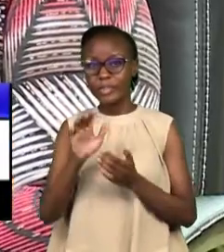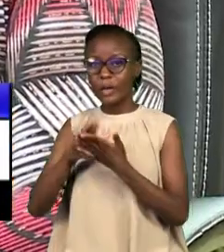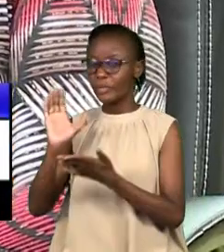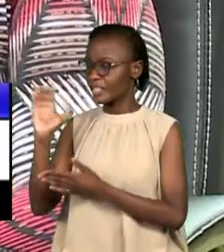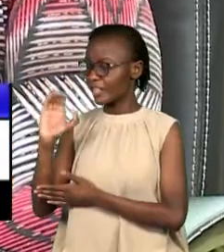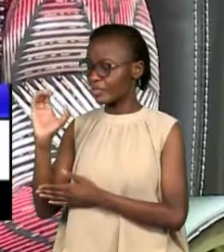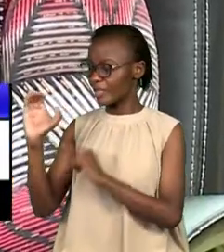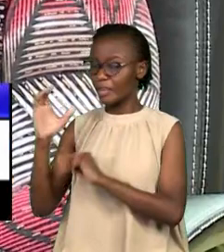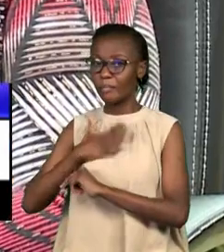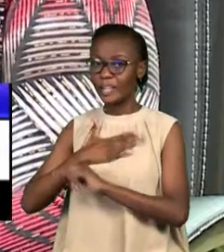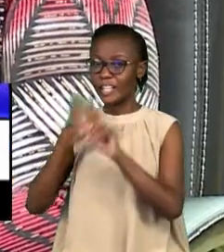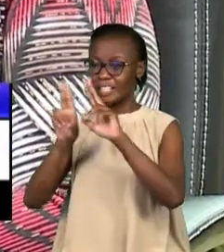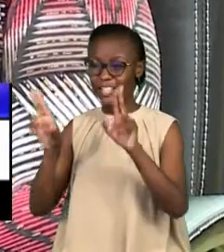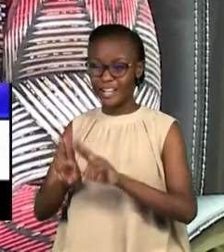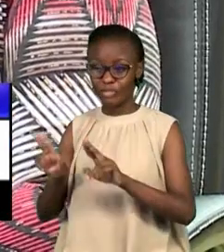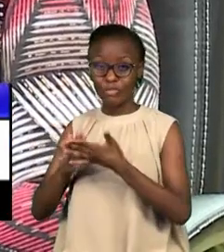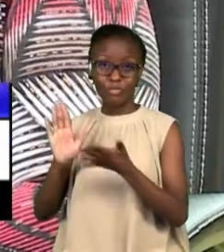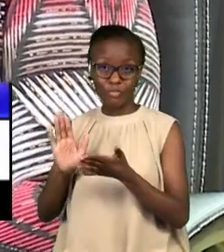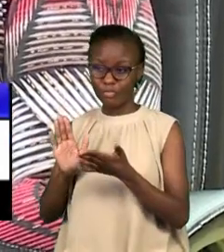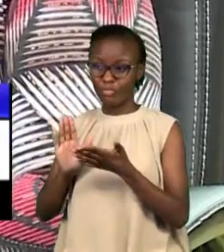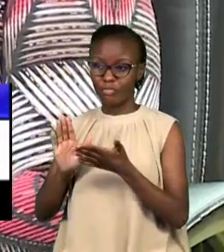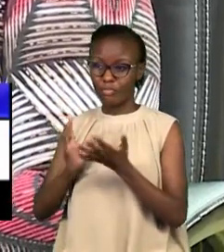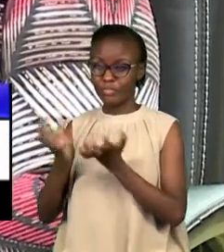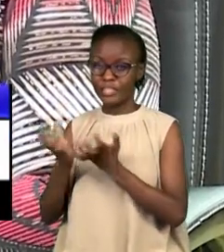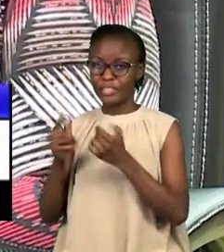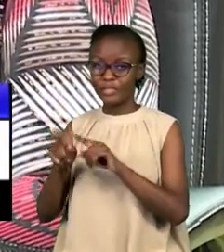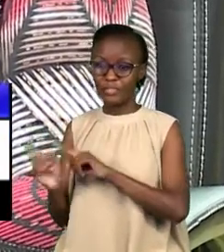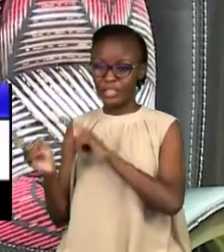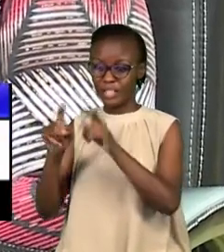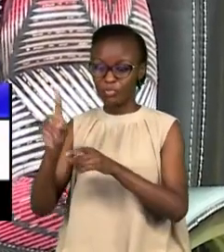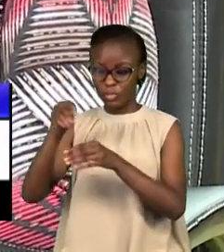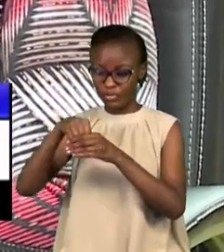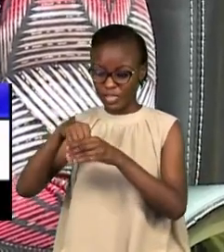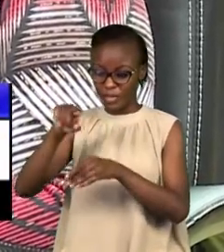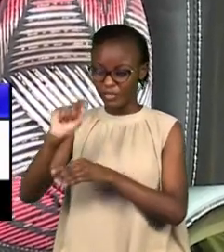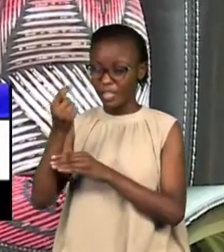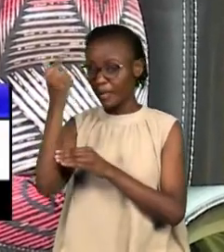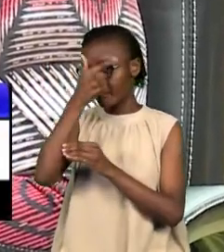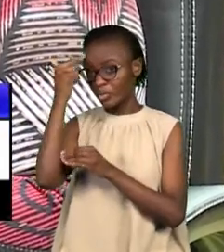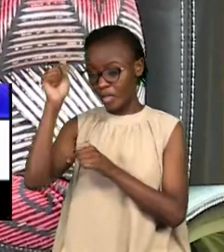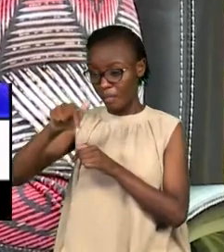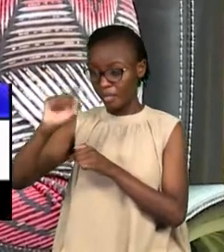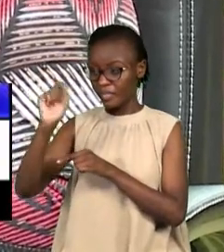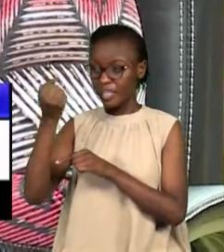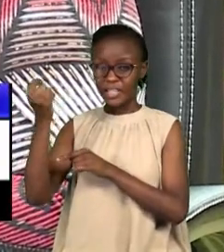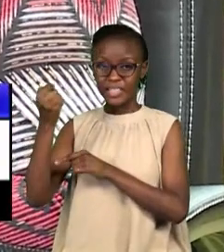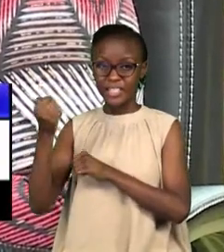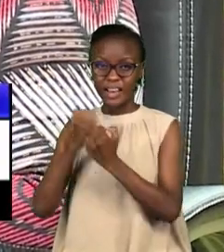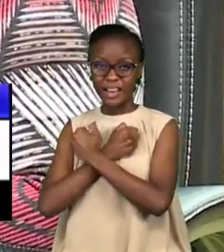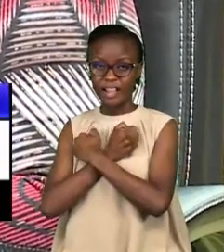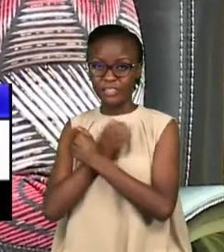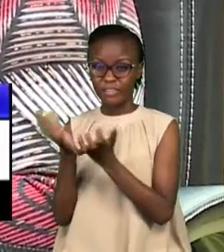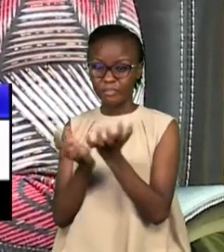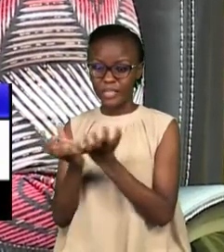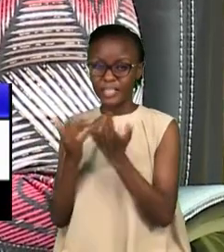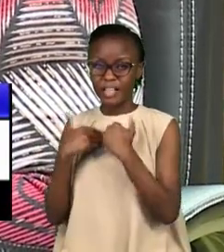actually, you know, they are international clients. They are always going to be based in Kenya, because Kenya is a regional hub, is a hub for